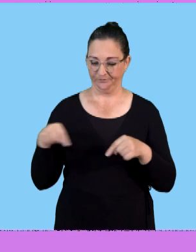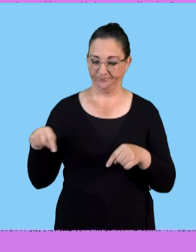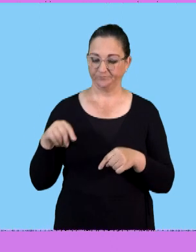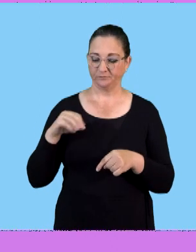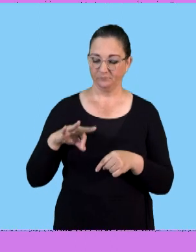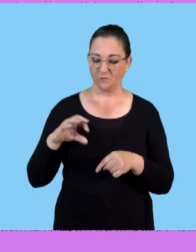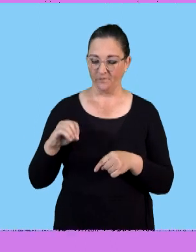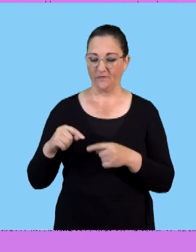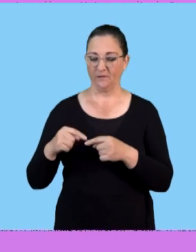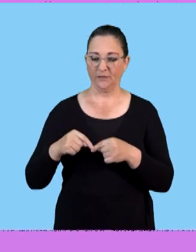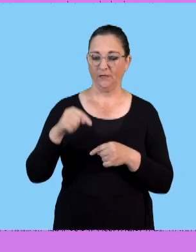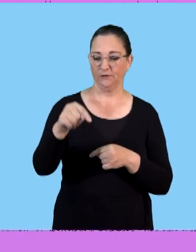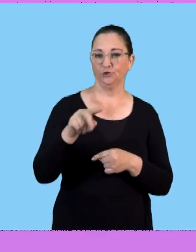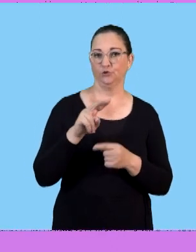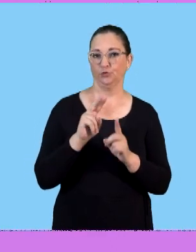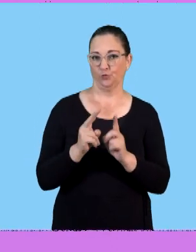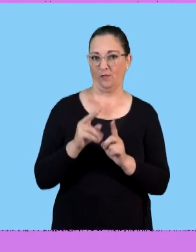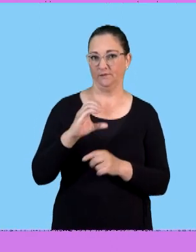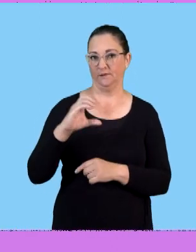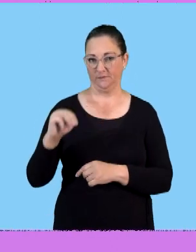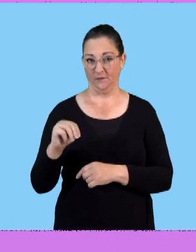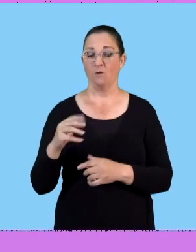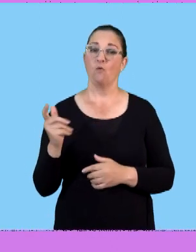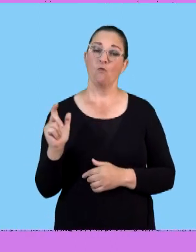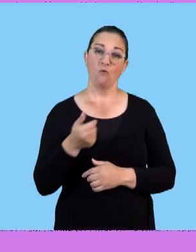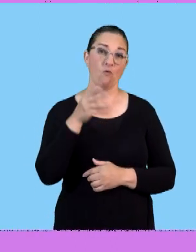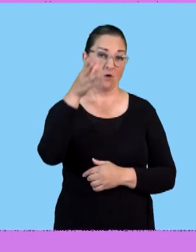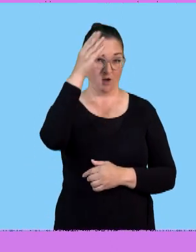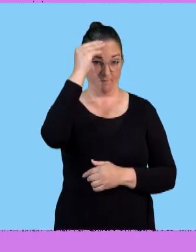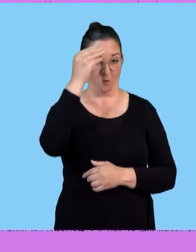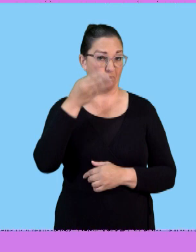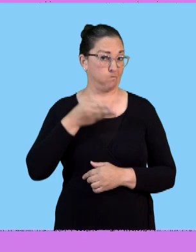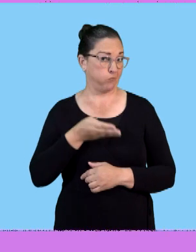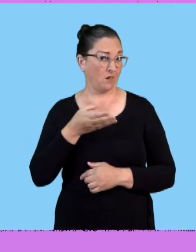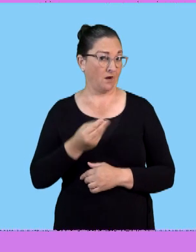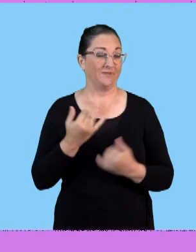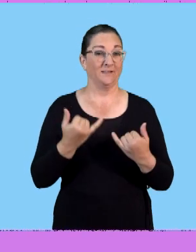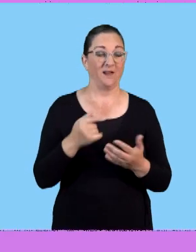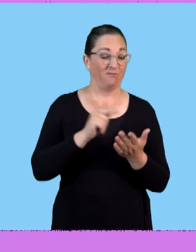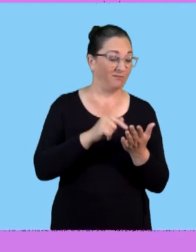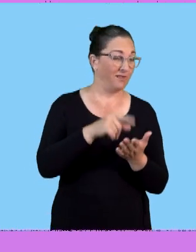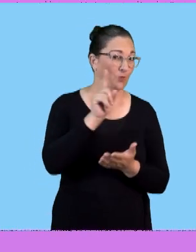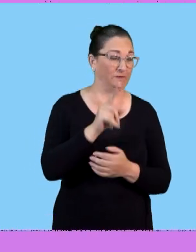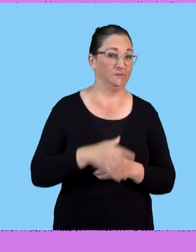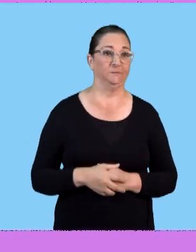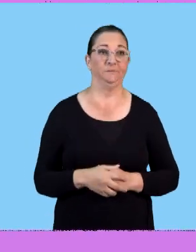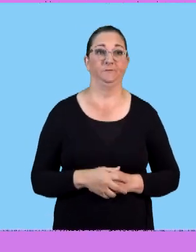12 centimeters. Okay, so there we have all our information. Let's look at what we need to